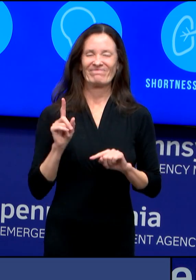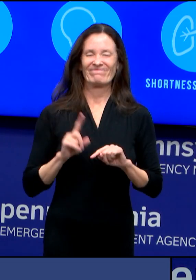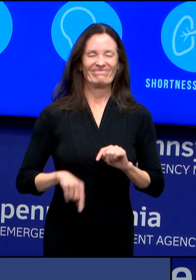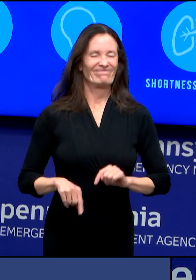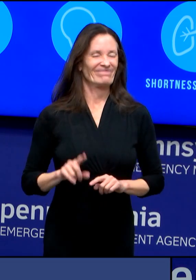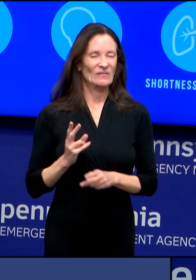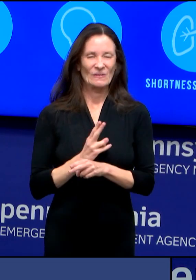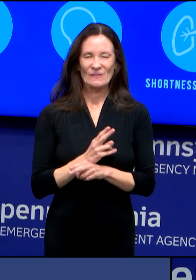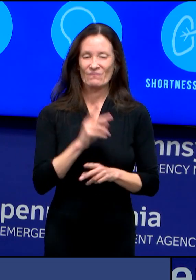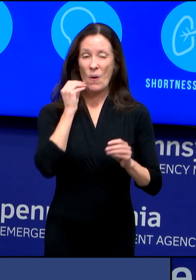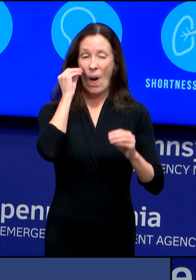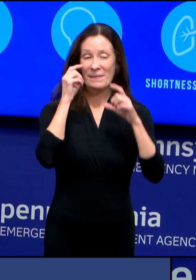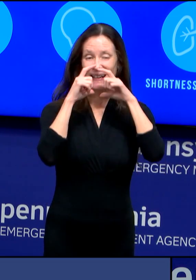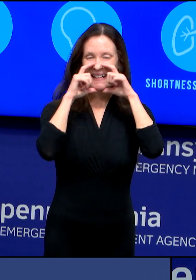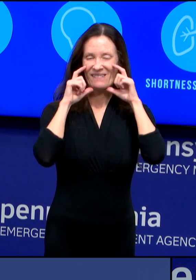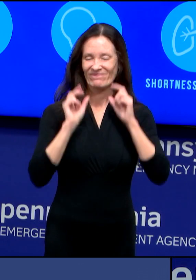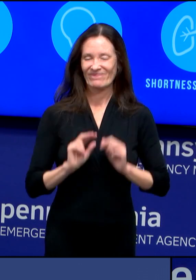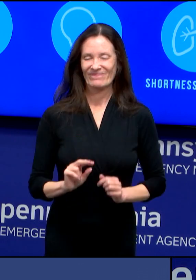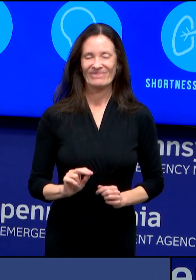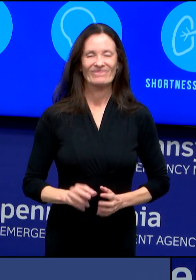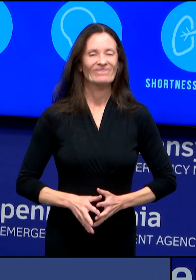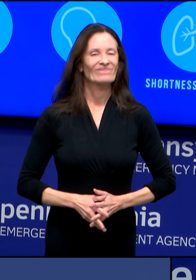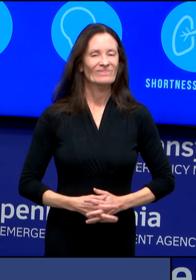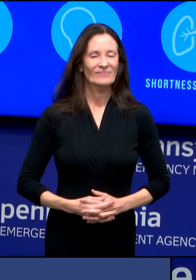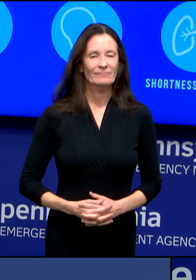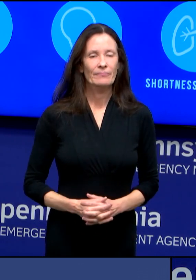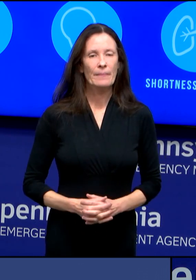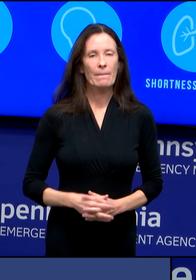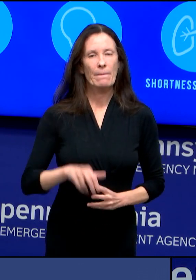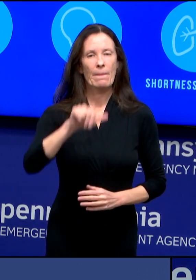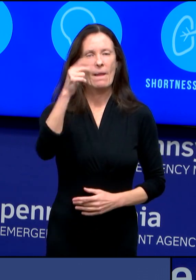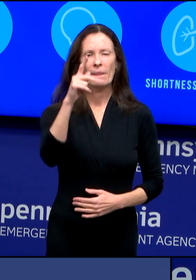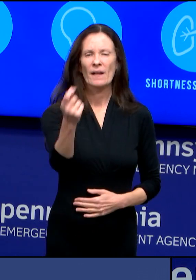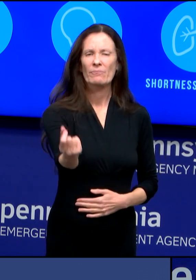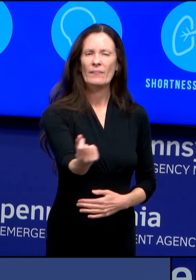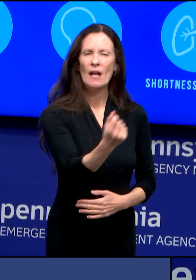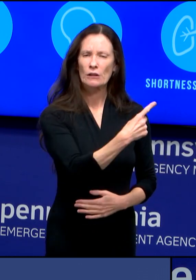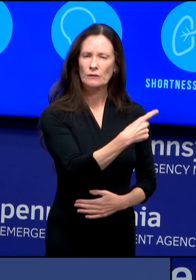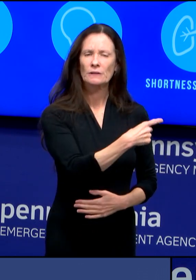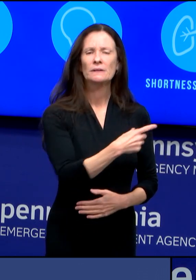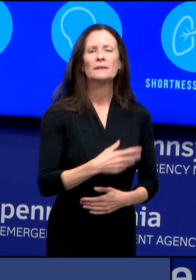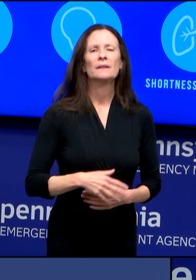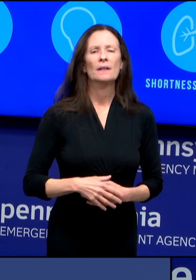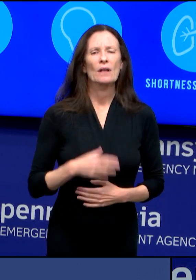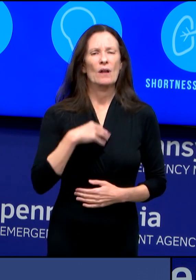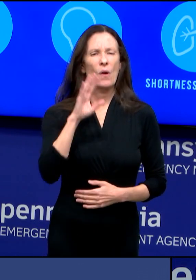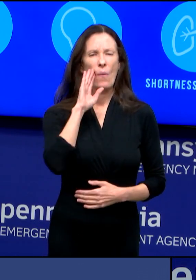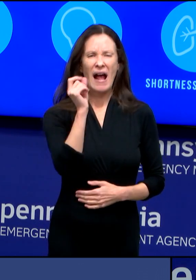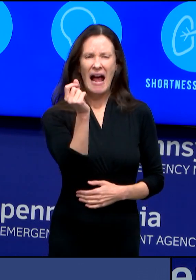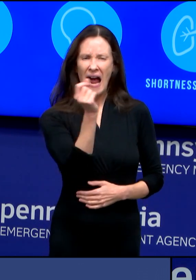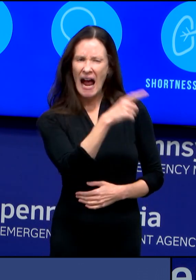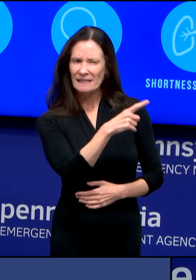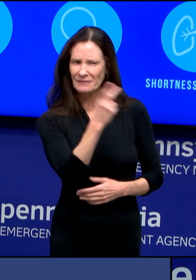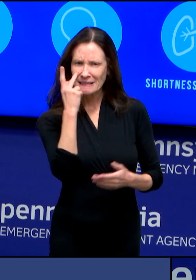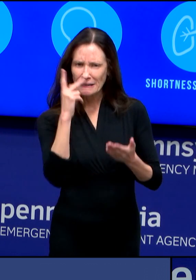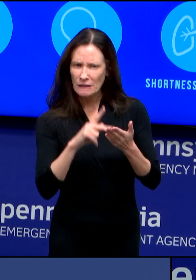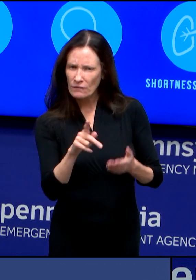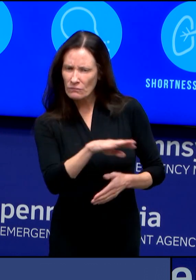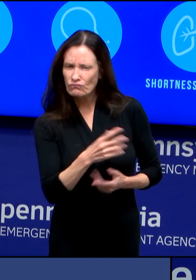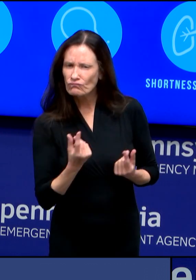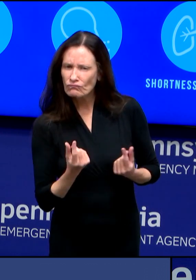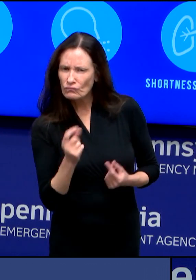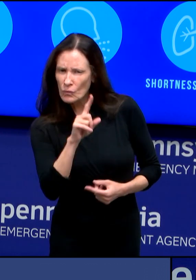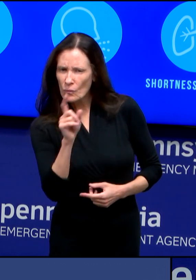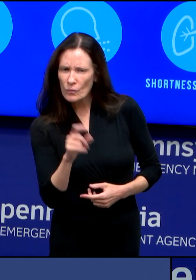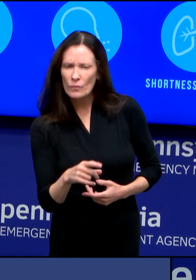to start this question with you and then go to Governor Wolf. We've been getting a lot of questions about social distancing and